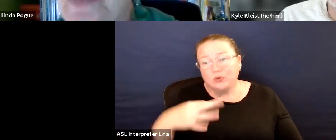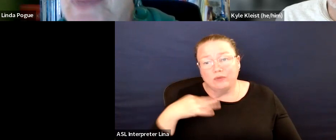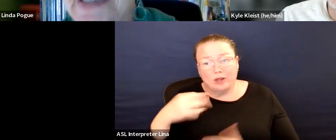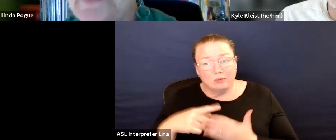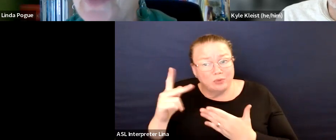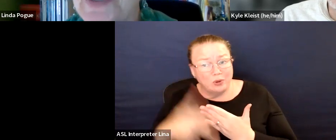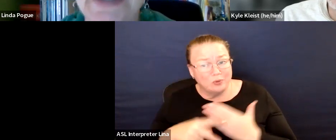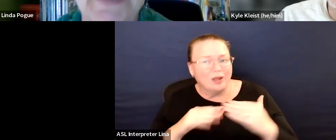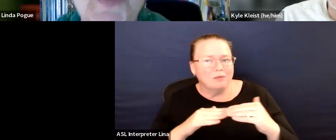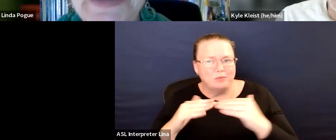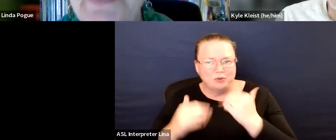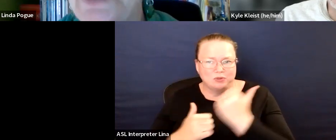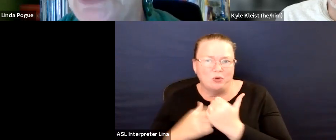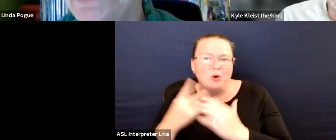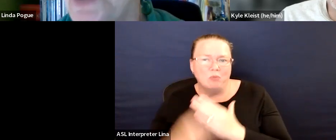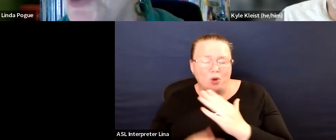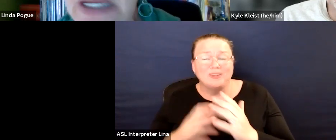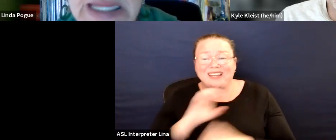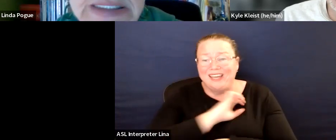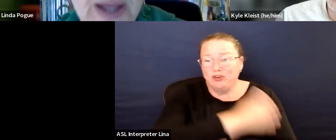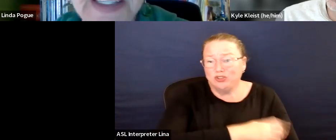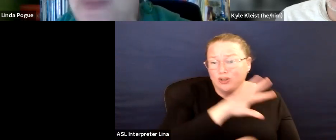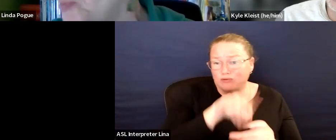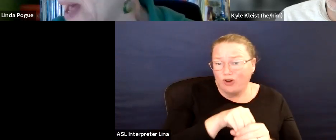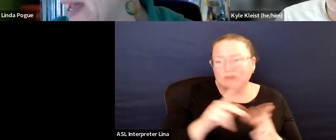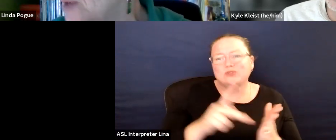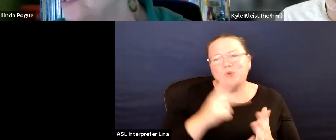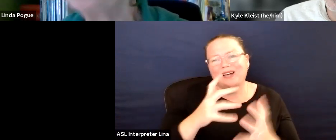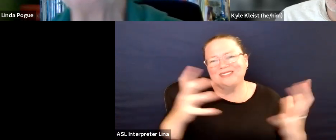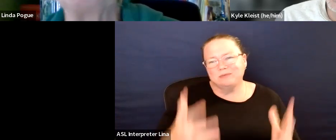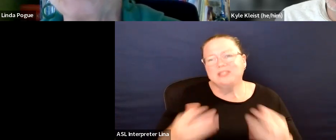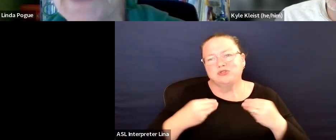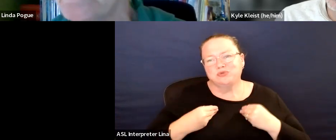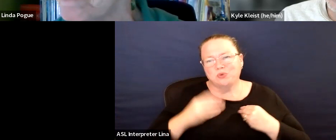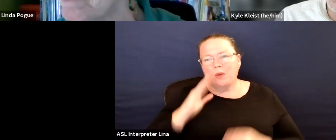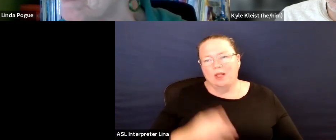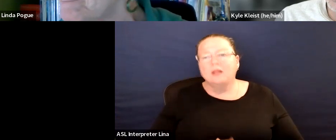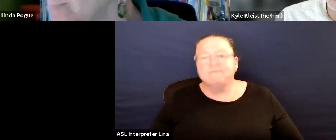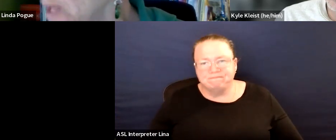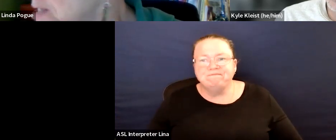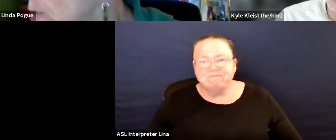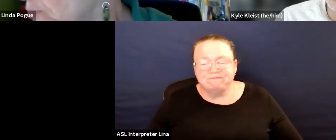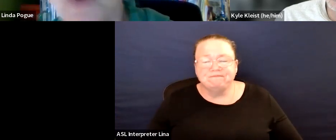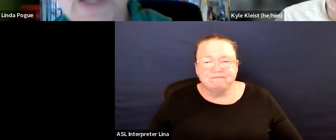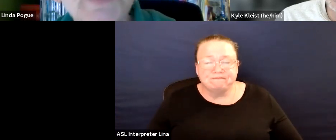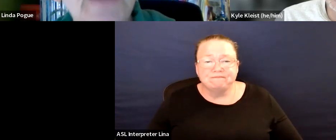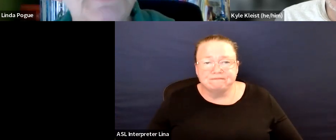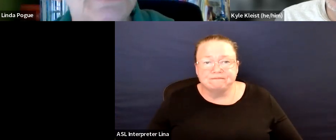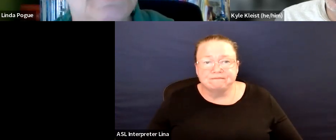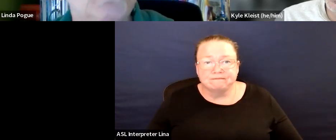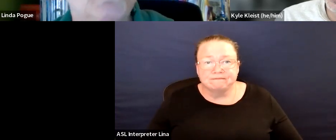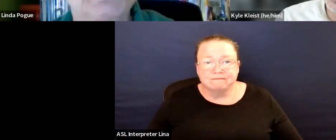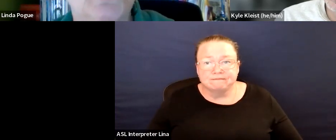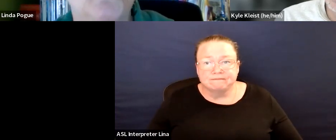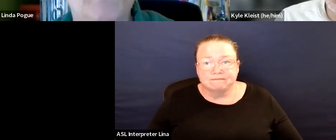programs and peer support. You Yeah. put some energy into it, you're going to get twice as much back out. Yeah. So do we have